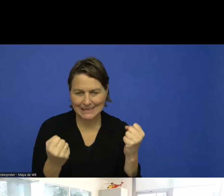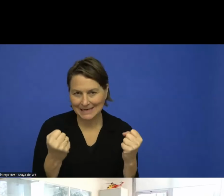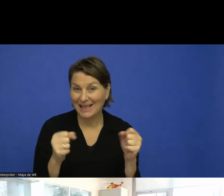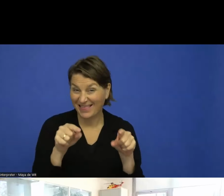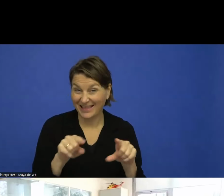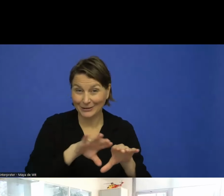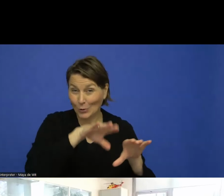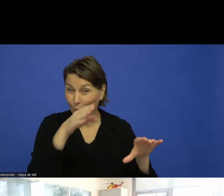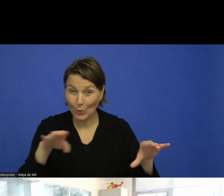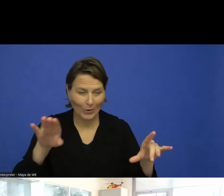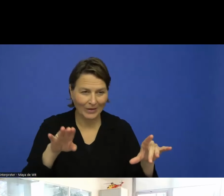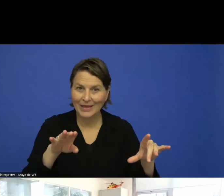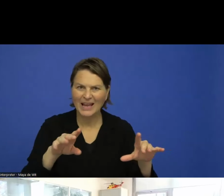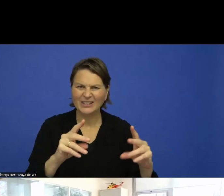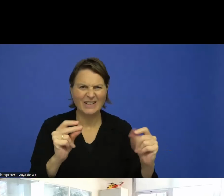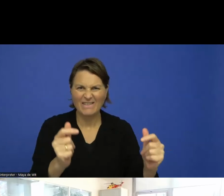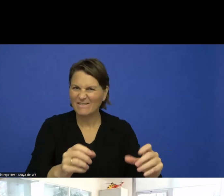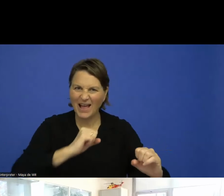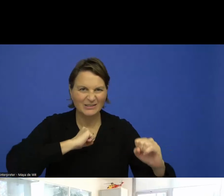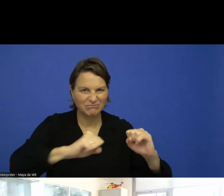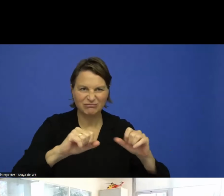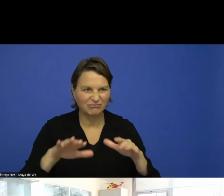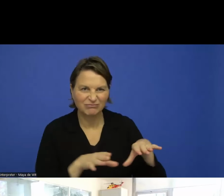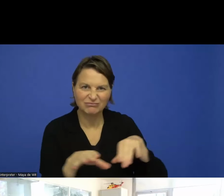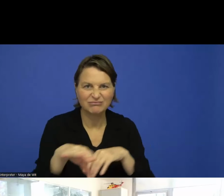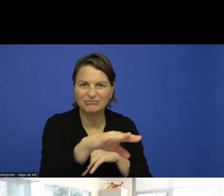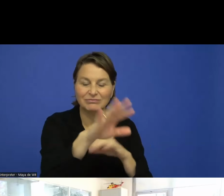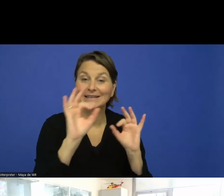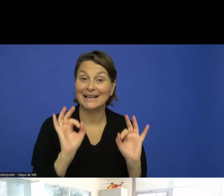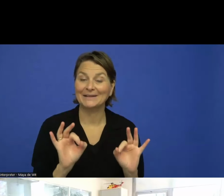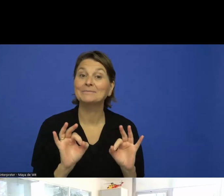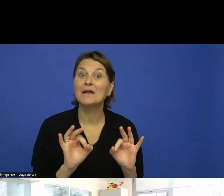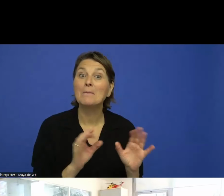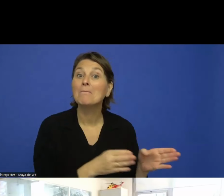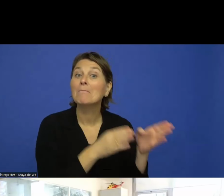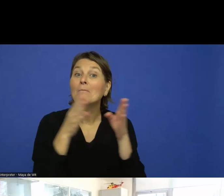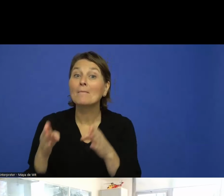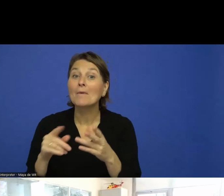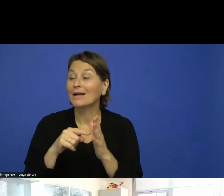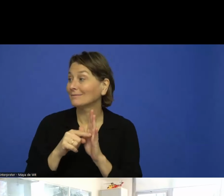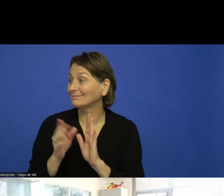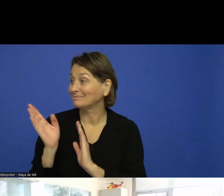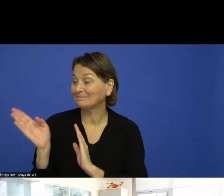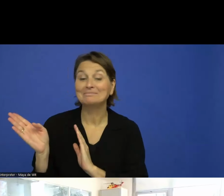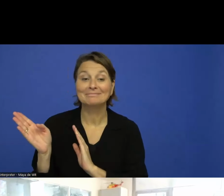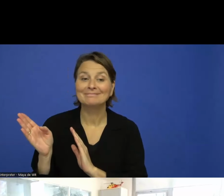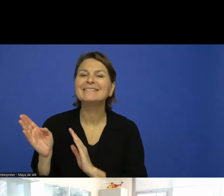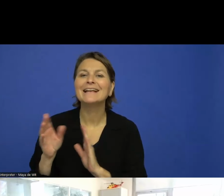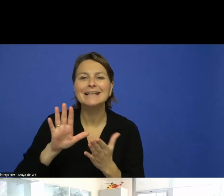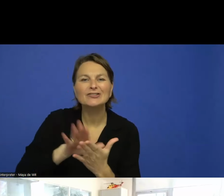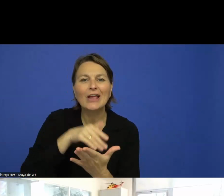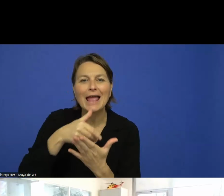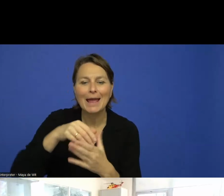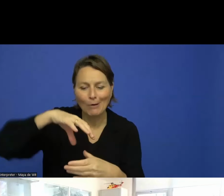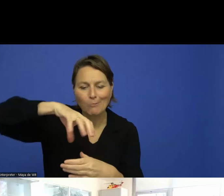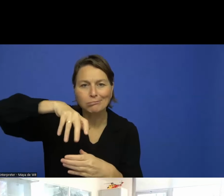rules of physics. But I'm also particularly excited by things like this jam jar, this easy